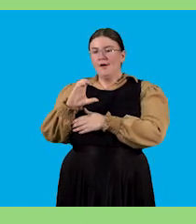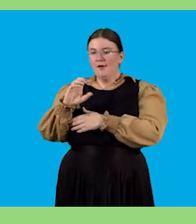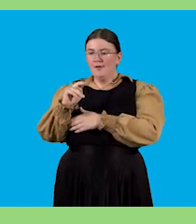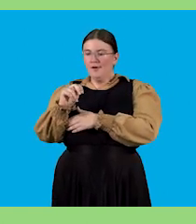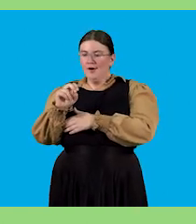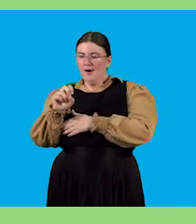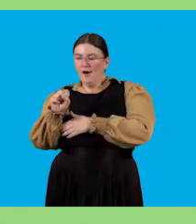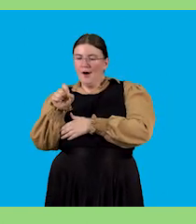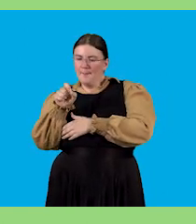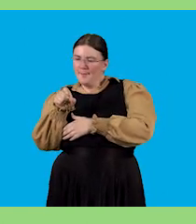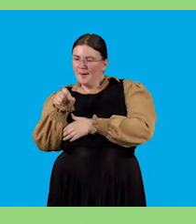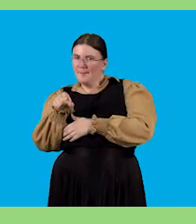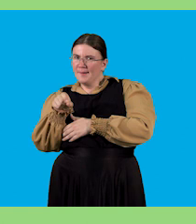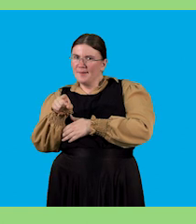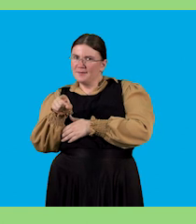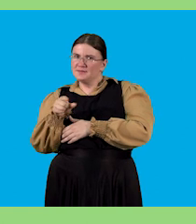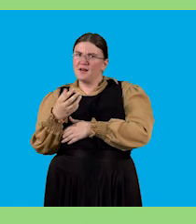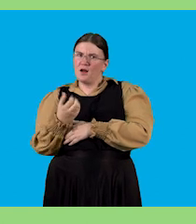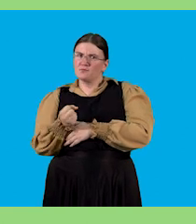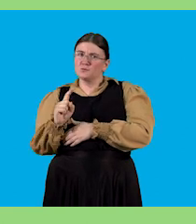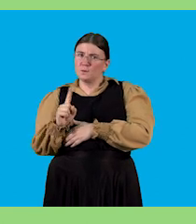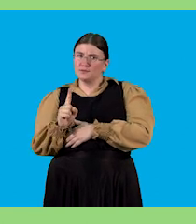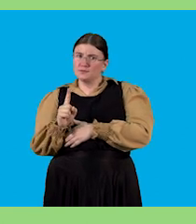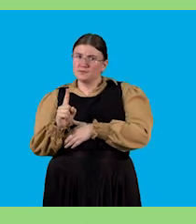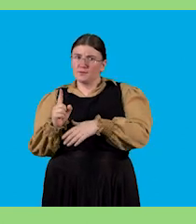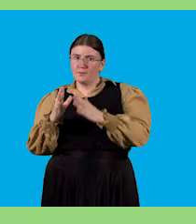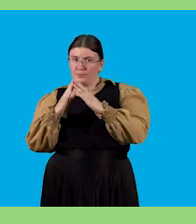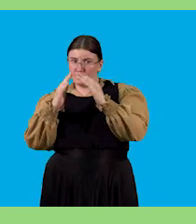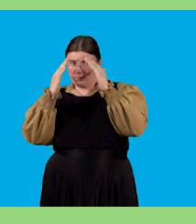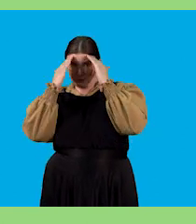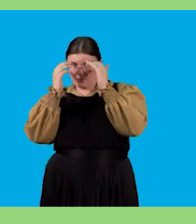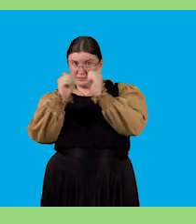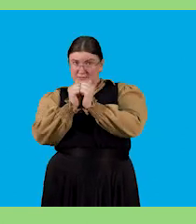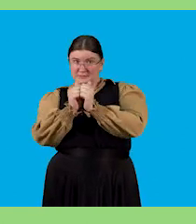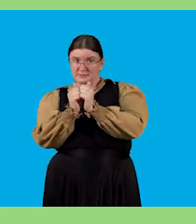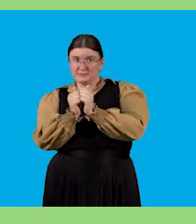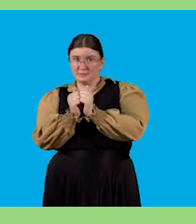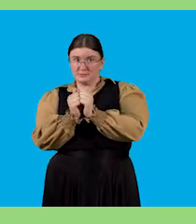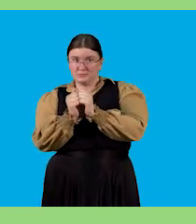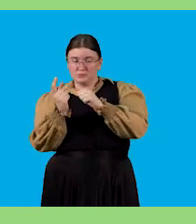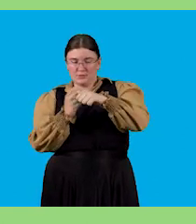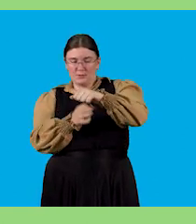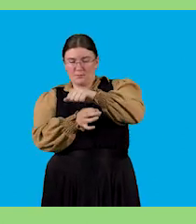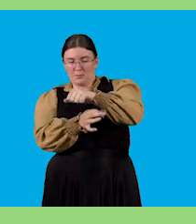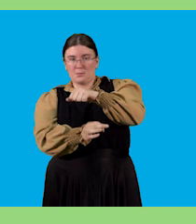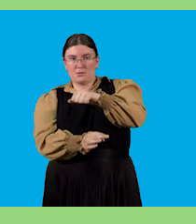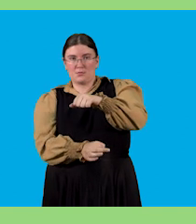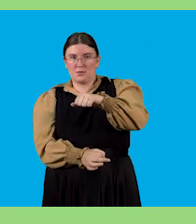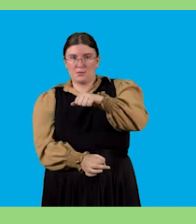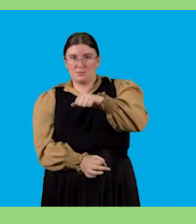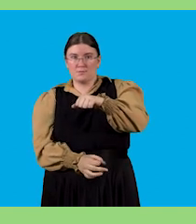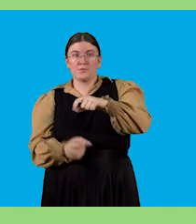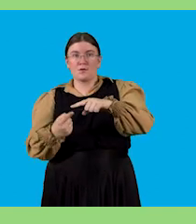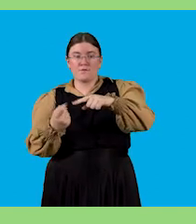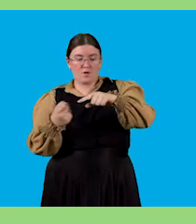the central nervous system consists of the brain and the spinal cord that runs